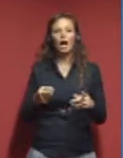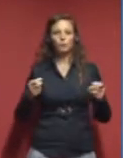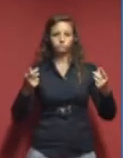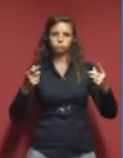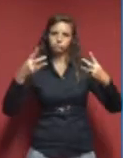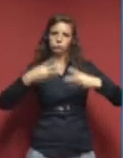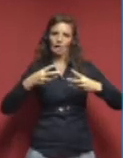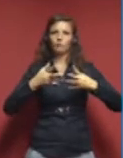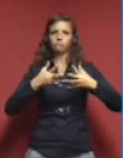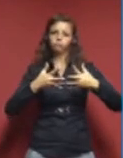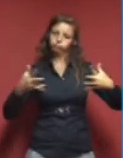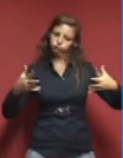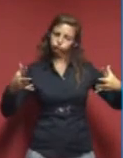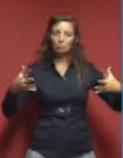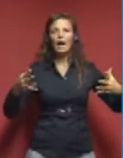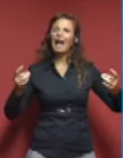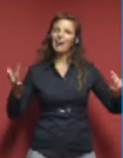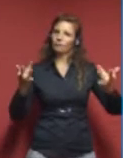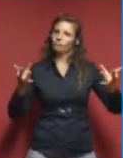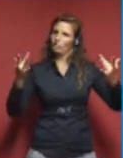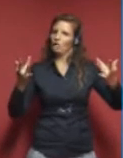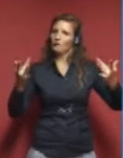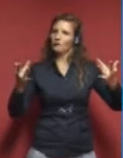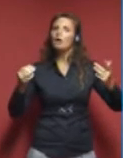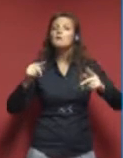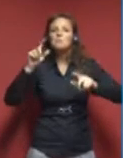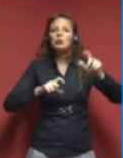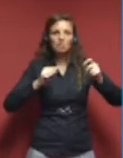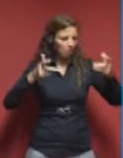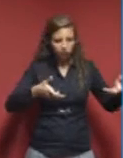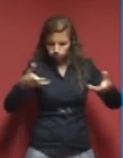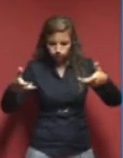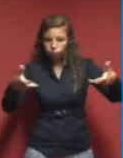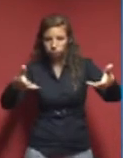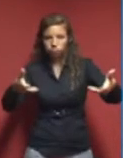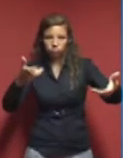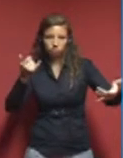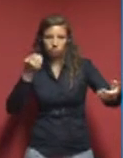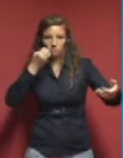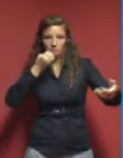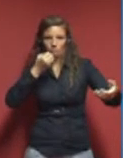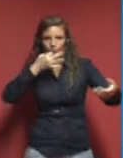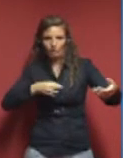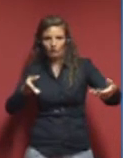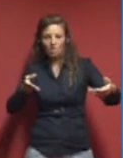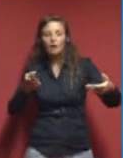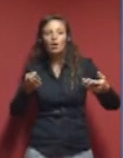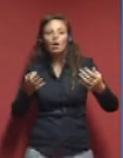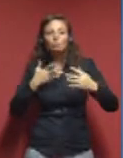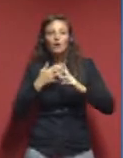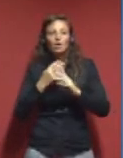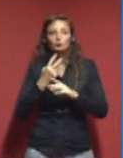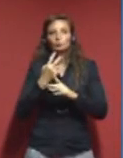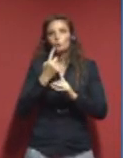lightweight. 2 people can carry it around. It has a 1.2 by 0.6 meter